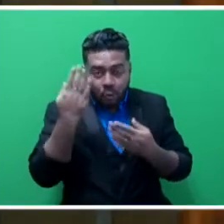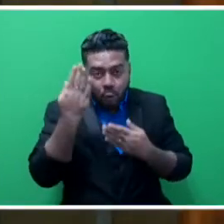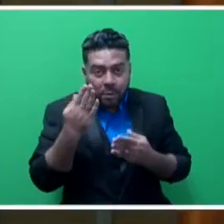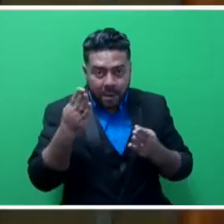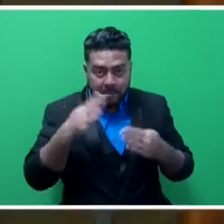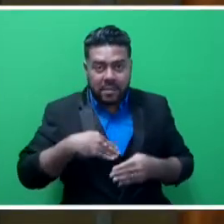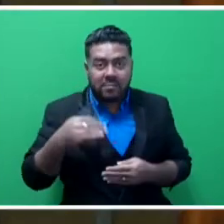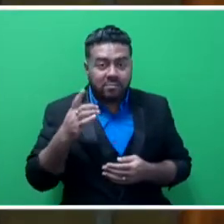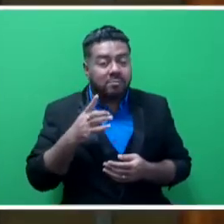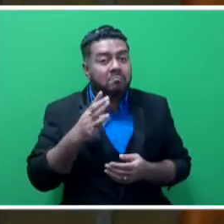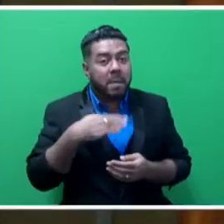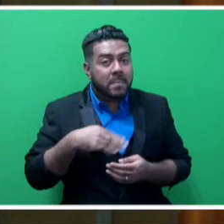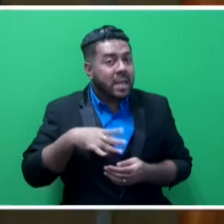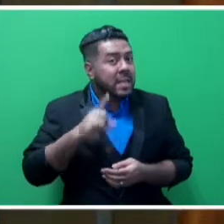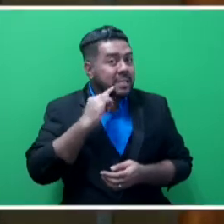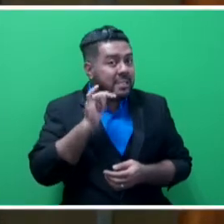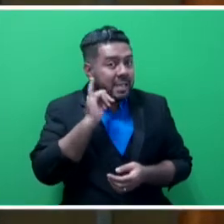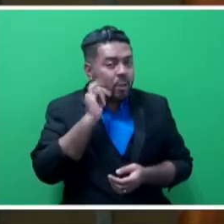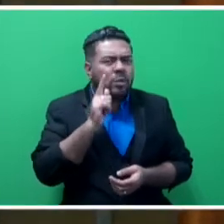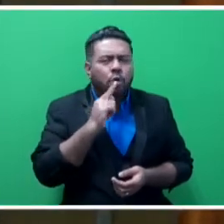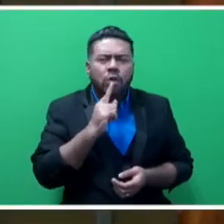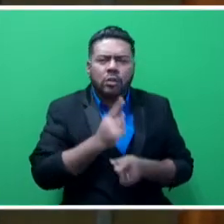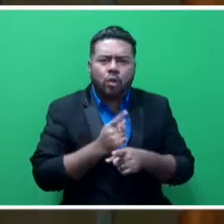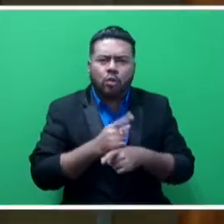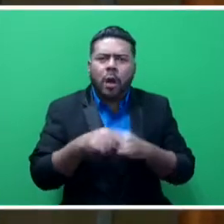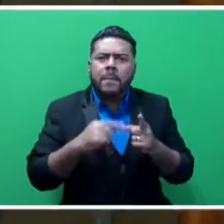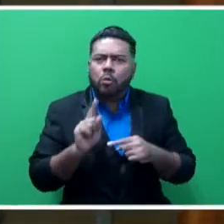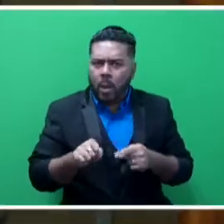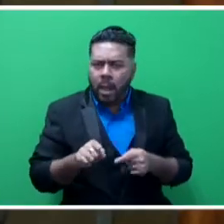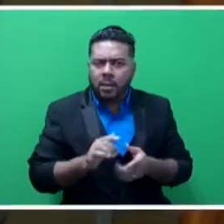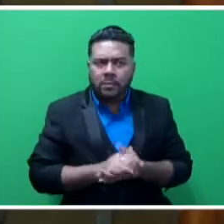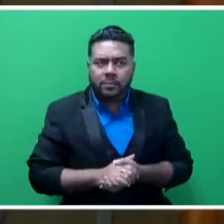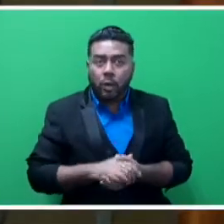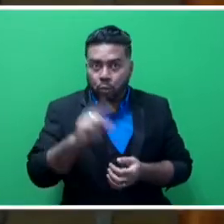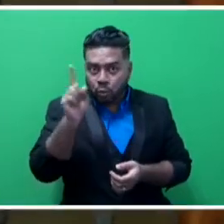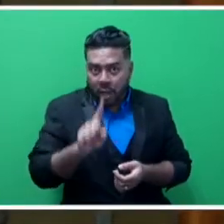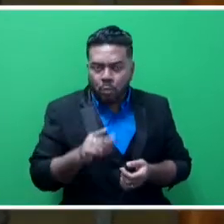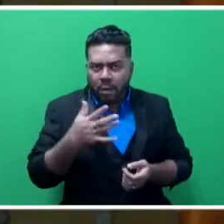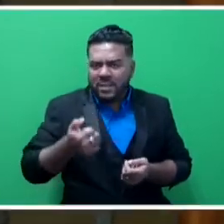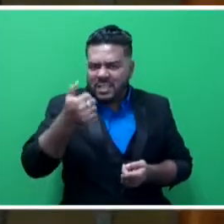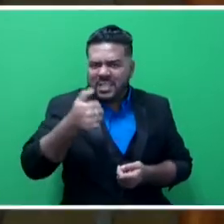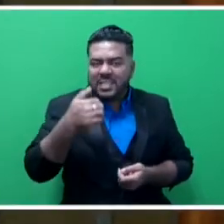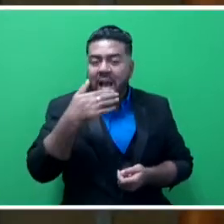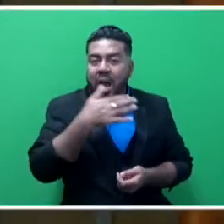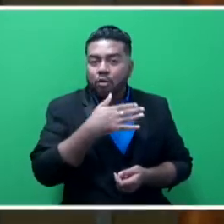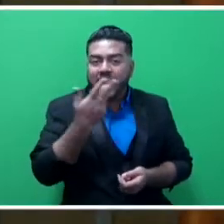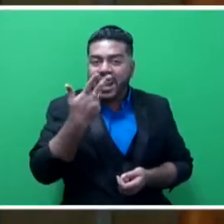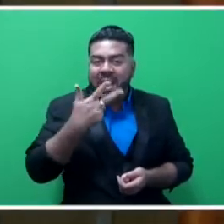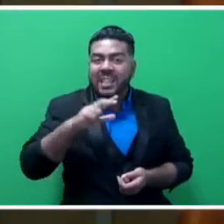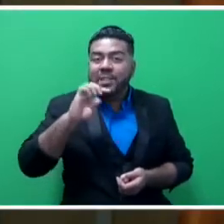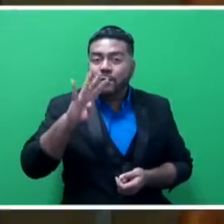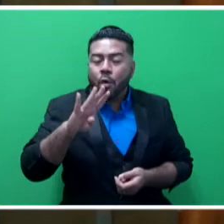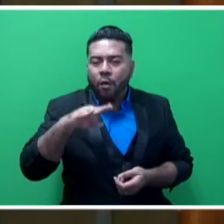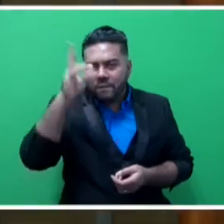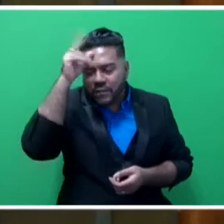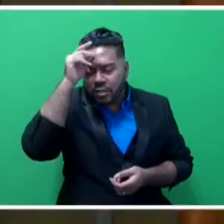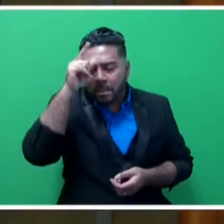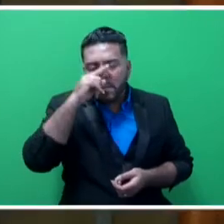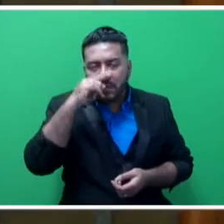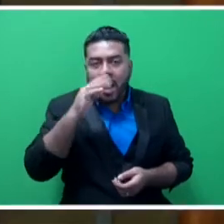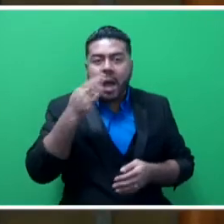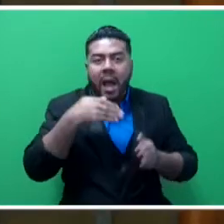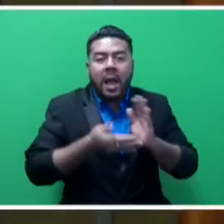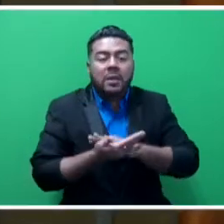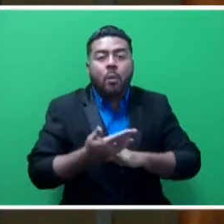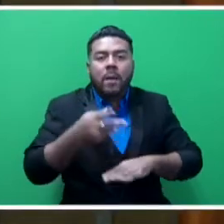Mr. Speaker, to date, we have 684 Fijians under the Pacific Labour